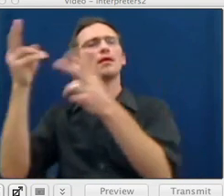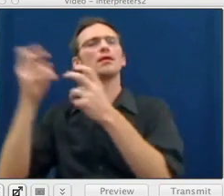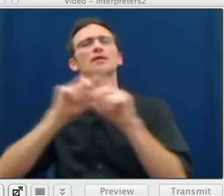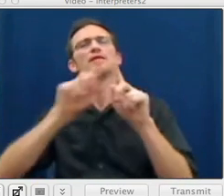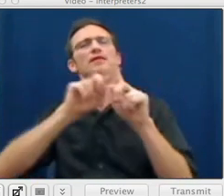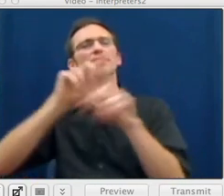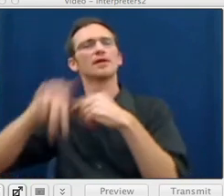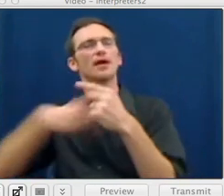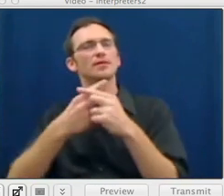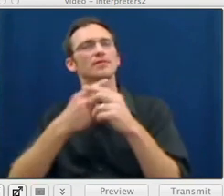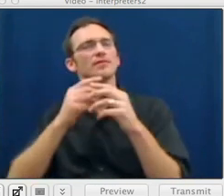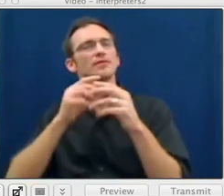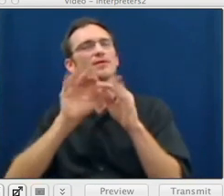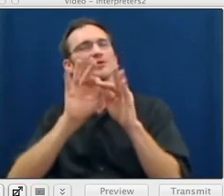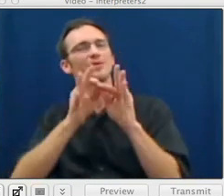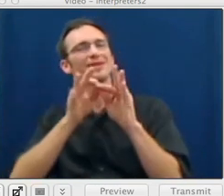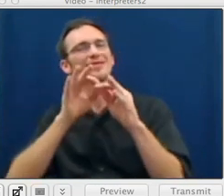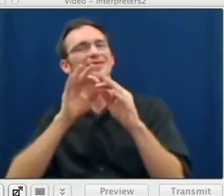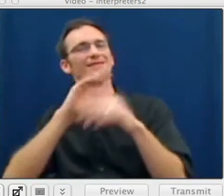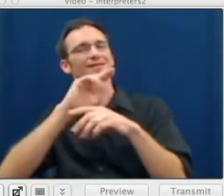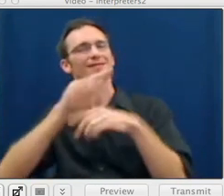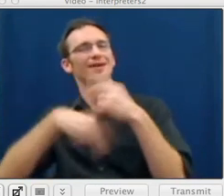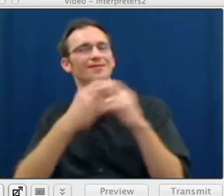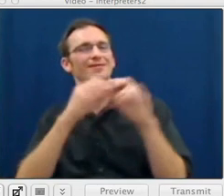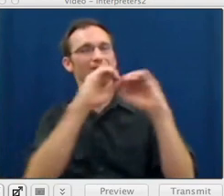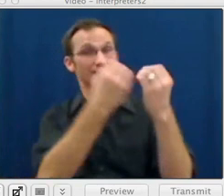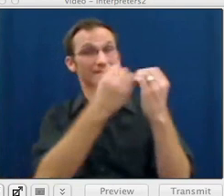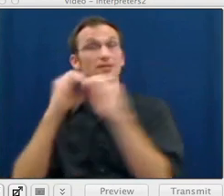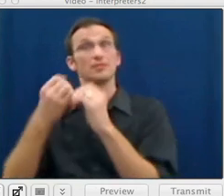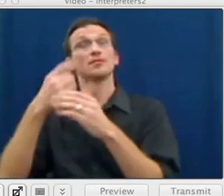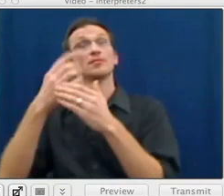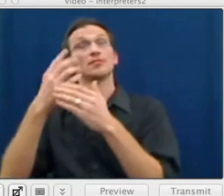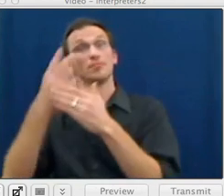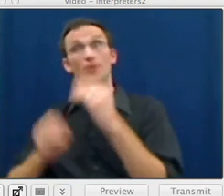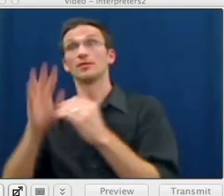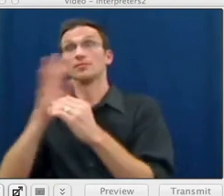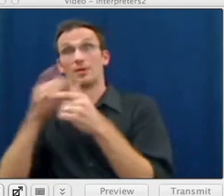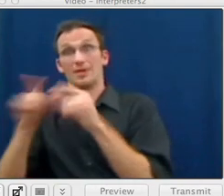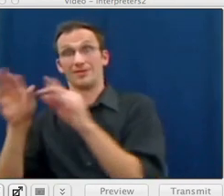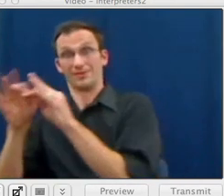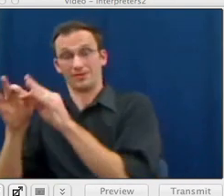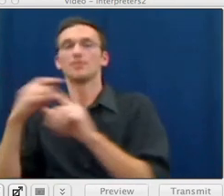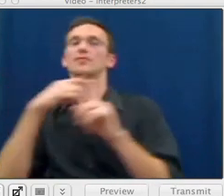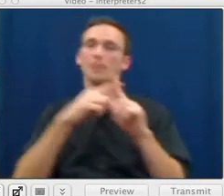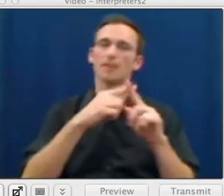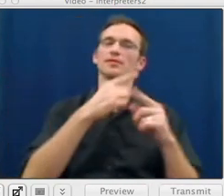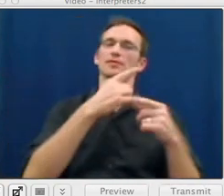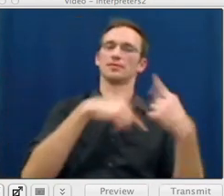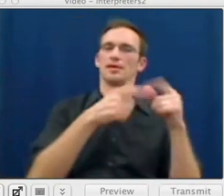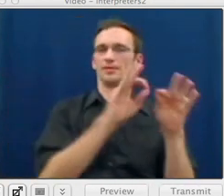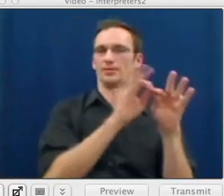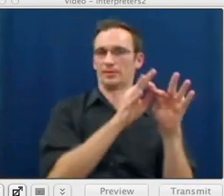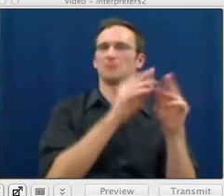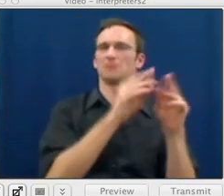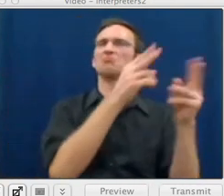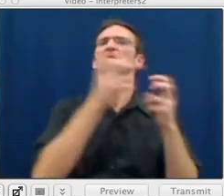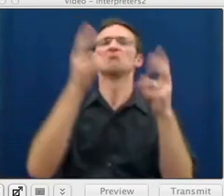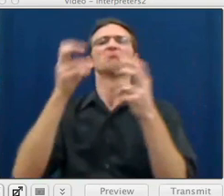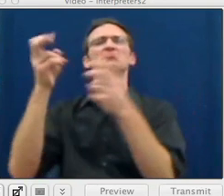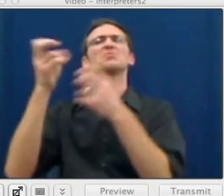interpreting-related organizations, spoken and sign language, distilled down to some of the more common